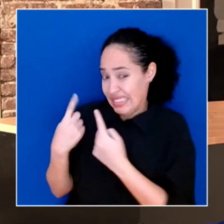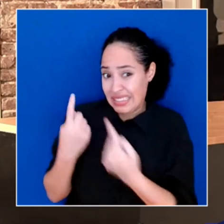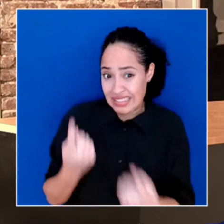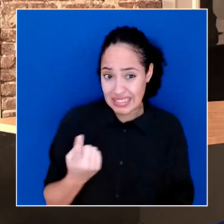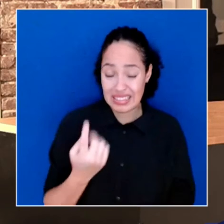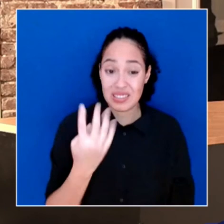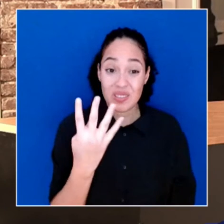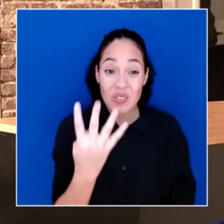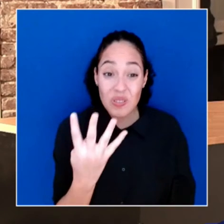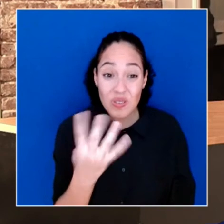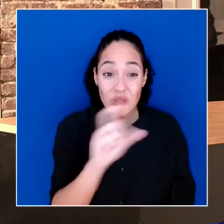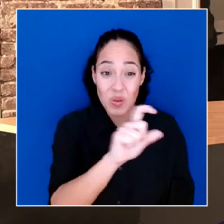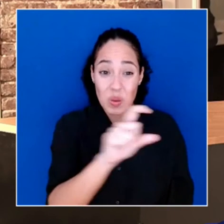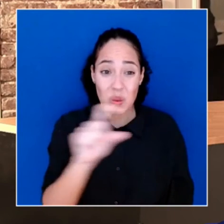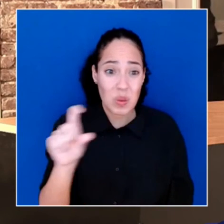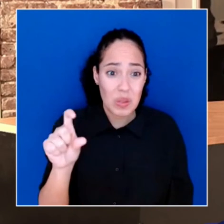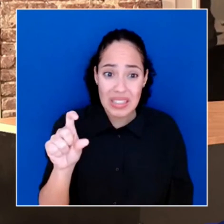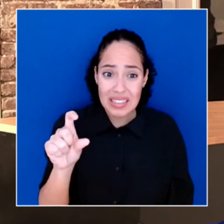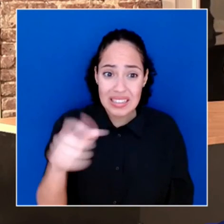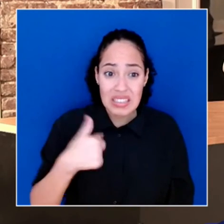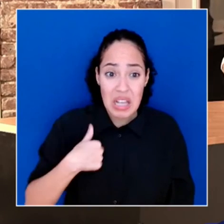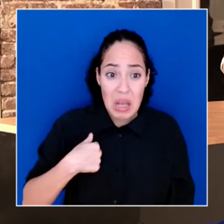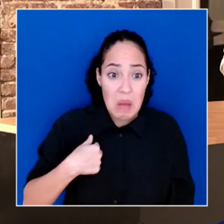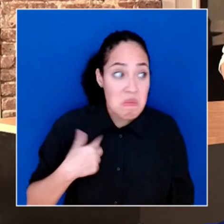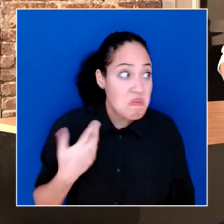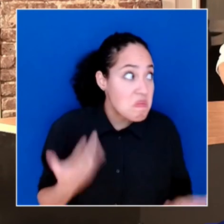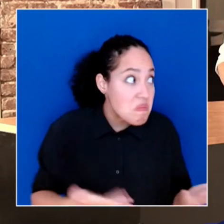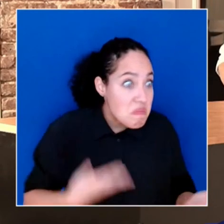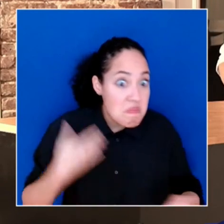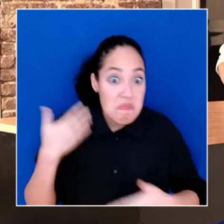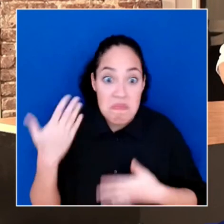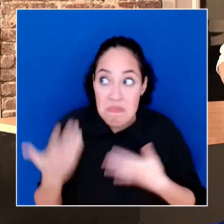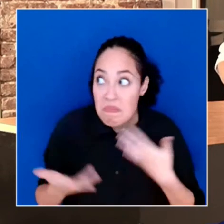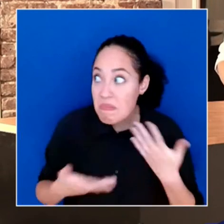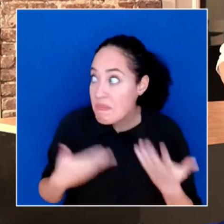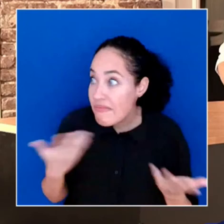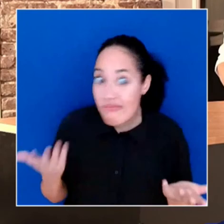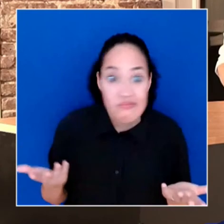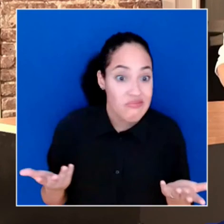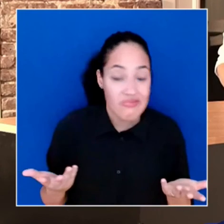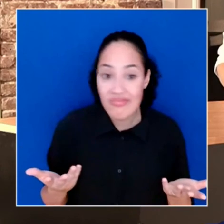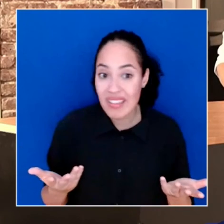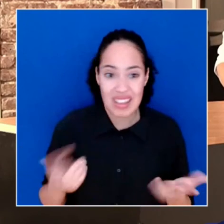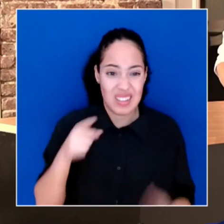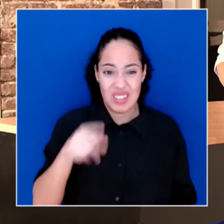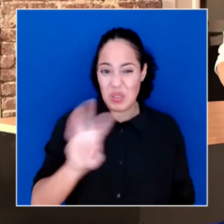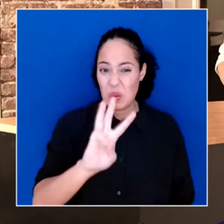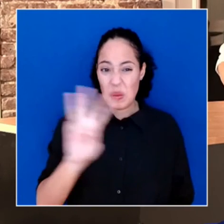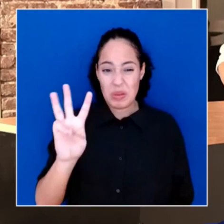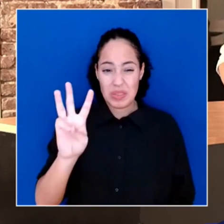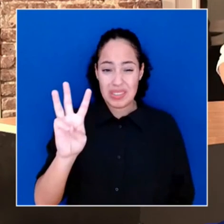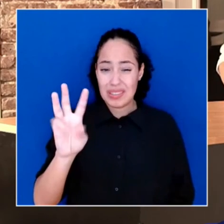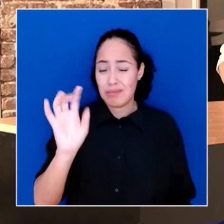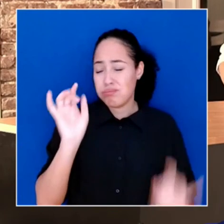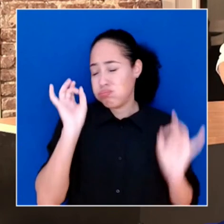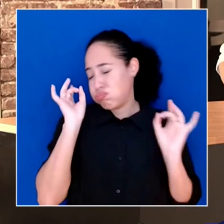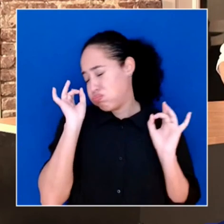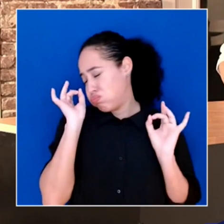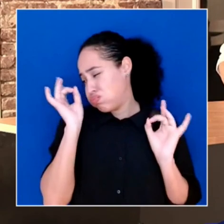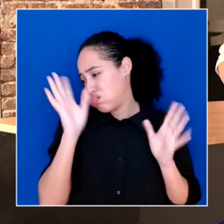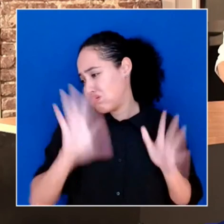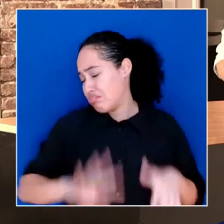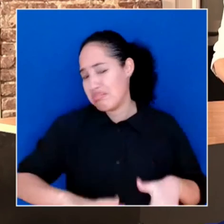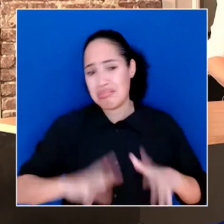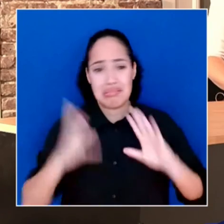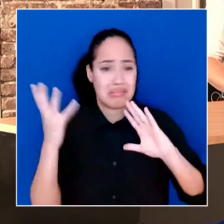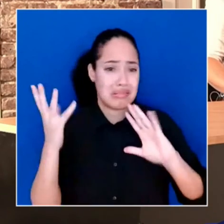0% customer satisfaction, 0% helpfulness, and 100% frustration. So just